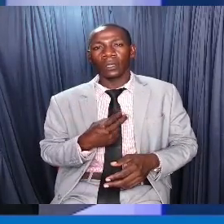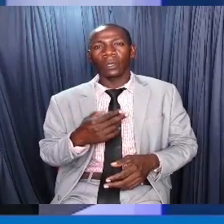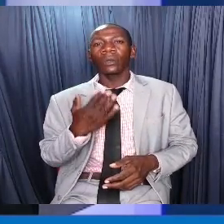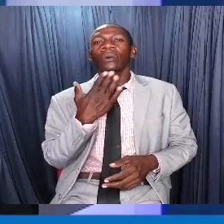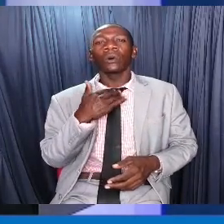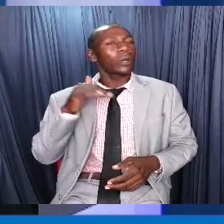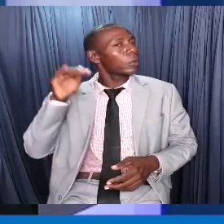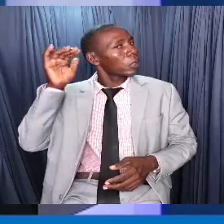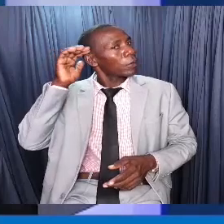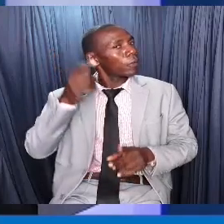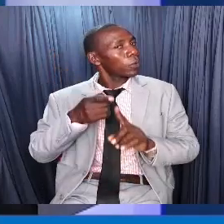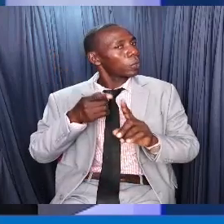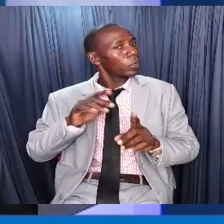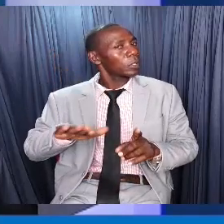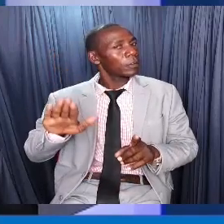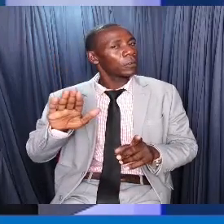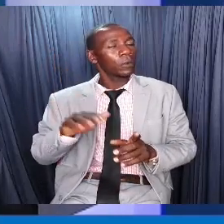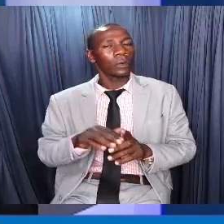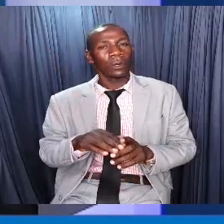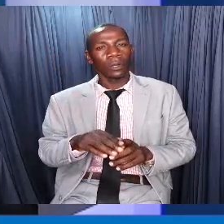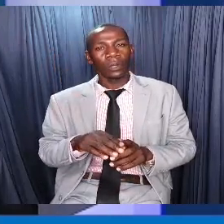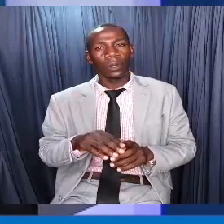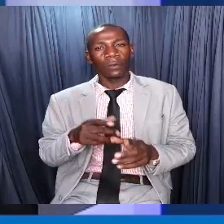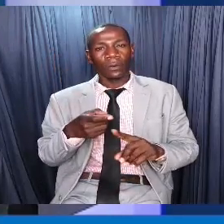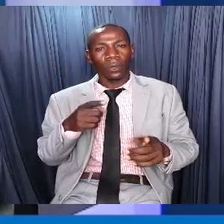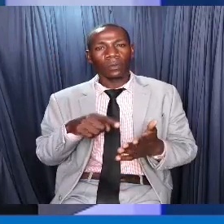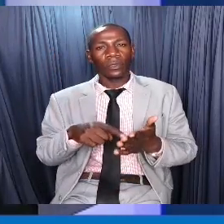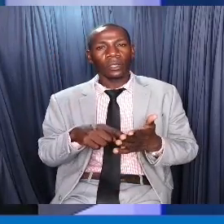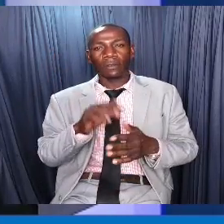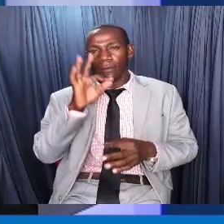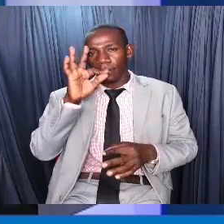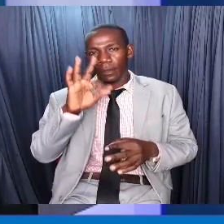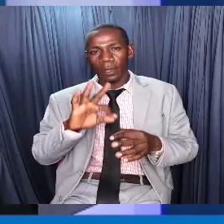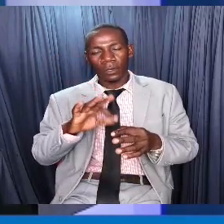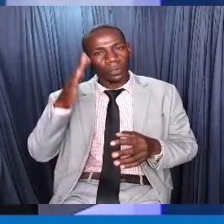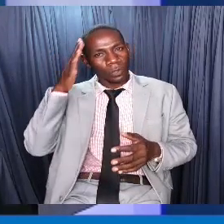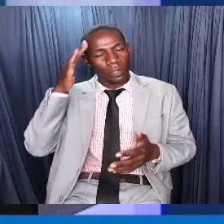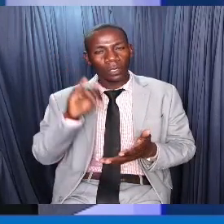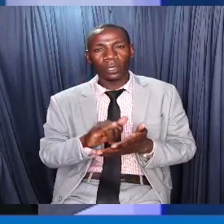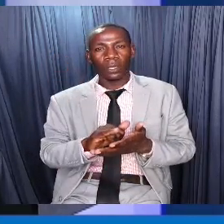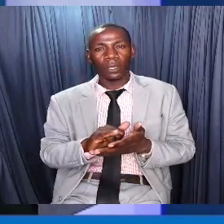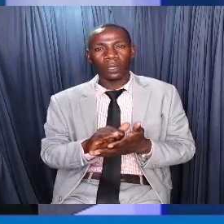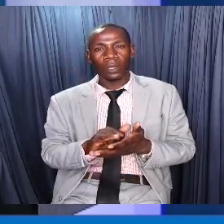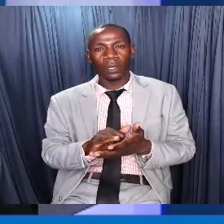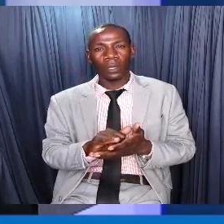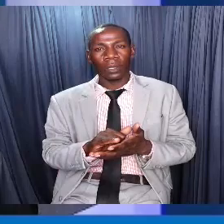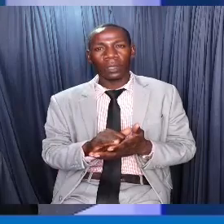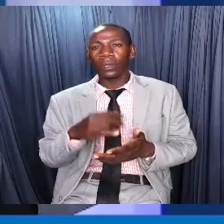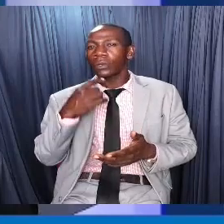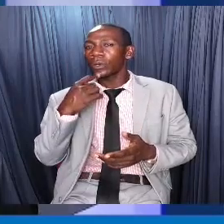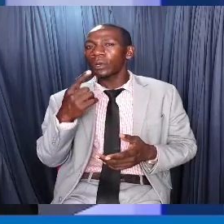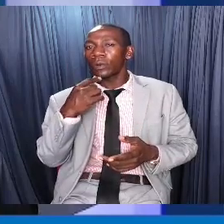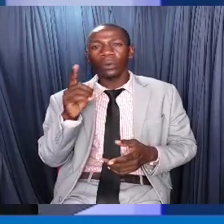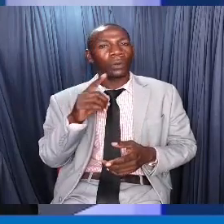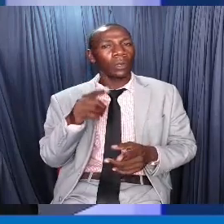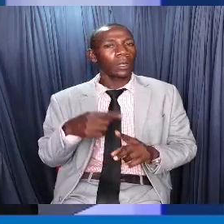kusikia kwa kwa we mjia. Want to hear from you yourself. Maana katika imani hii, because in this faith, ilijulikana, it was known, inanenwa vibaya kila mahali. It was